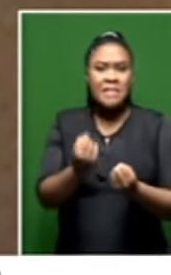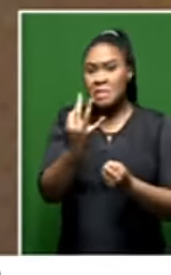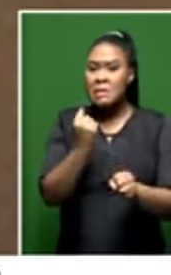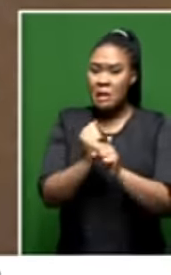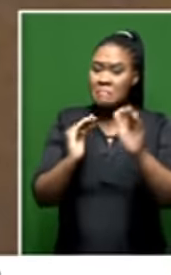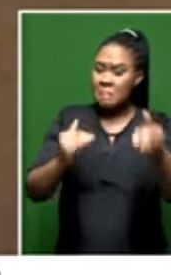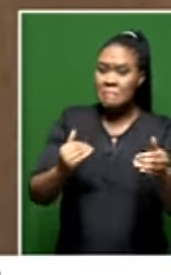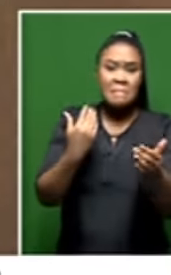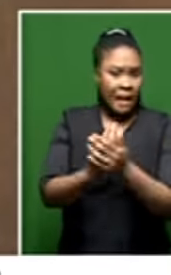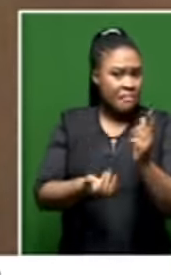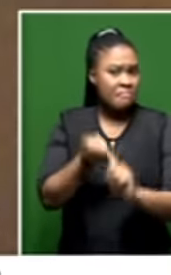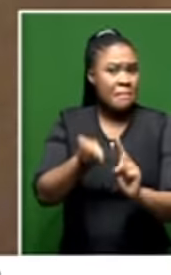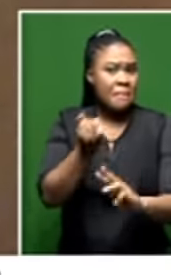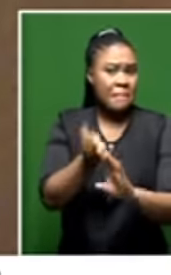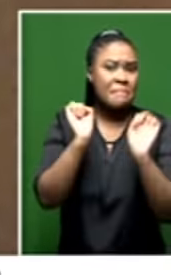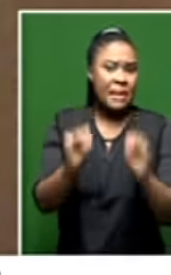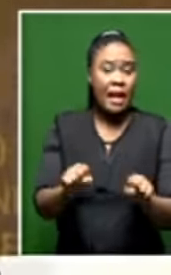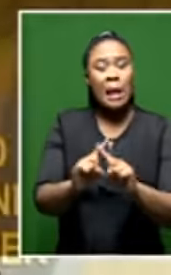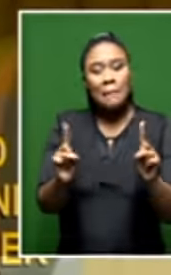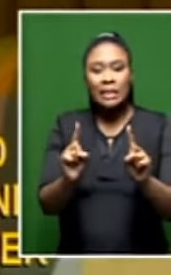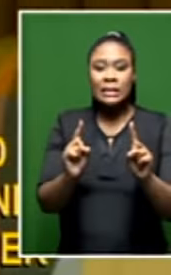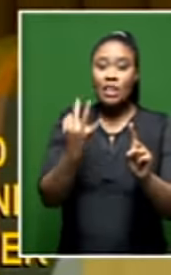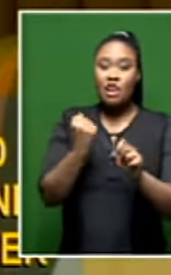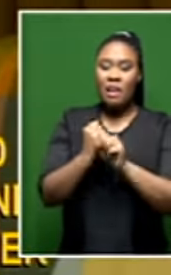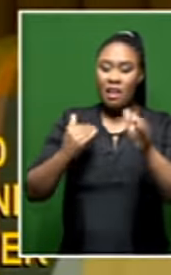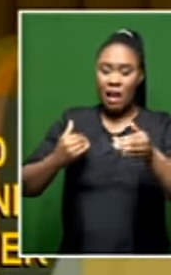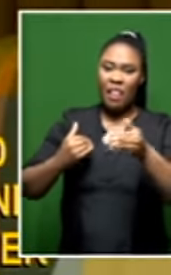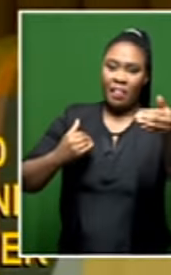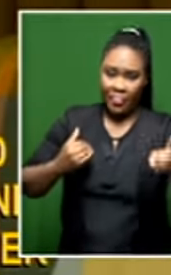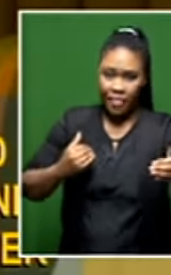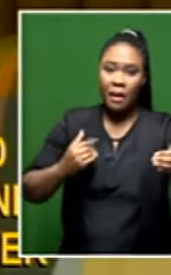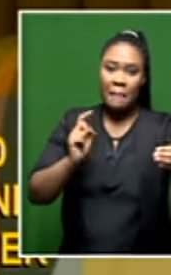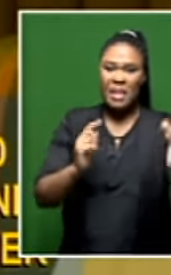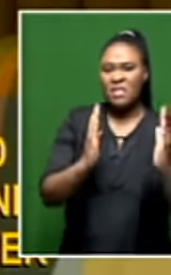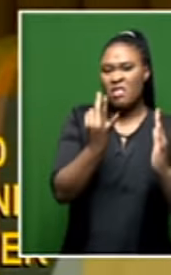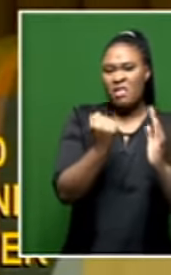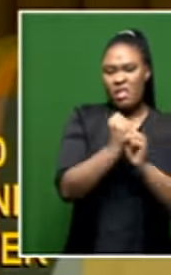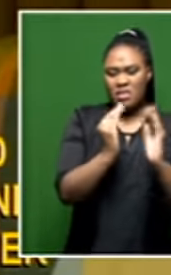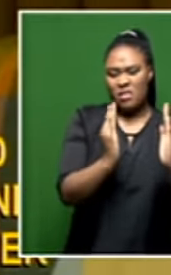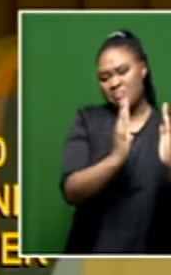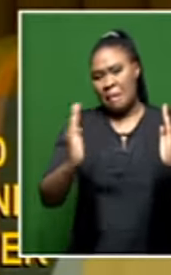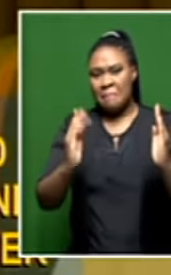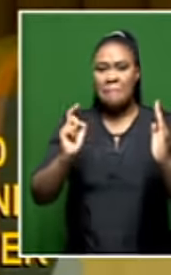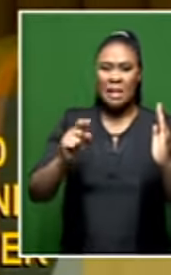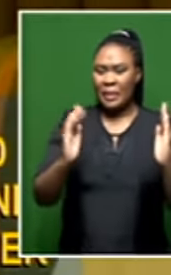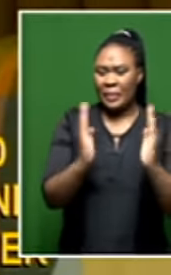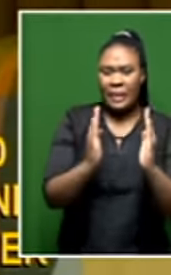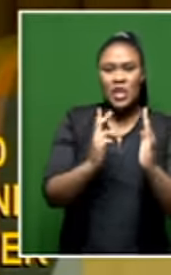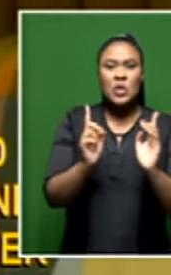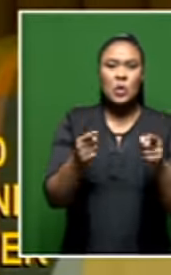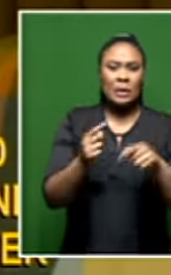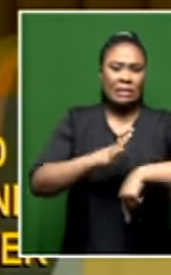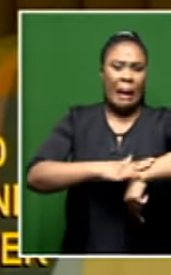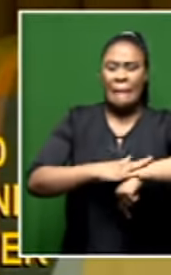job. But of course, a longer term for a Chief Justice works much better than a shorter term. Certainly. And I mean, to go through this whole process